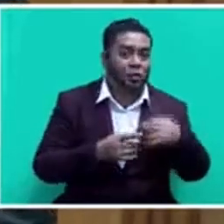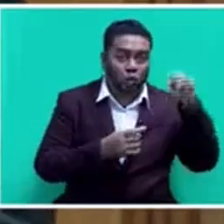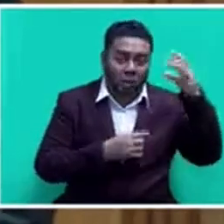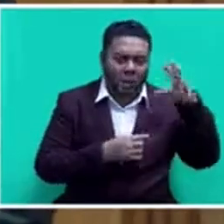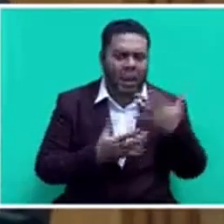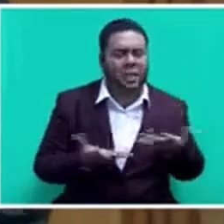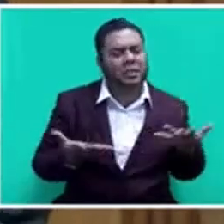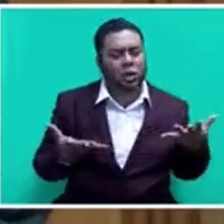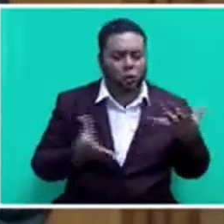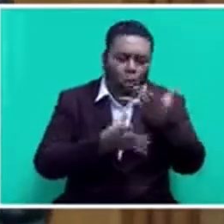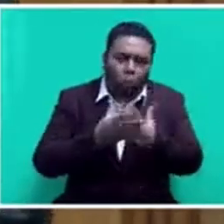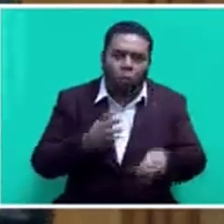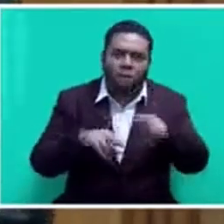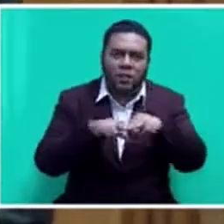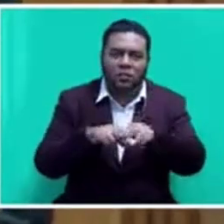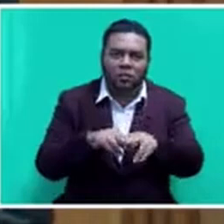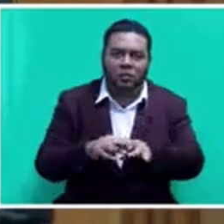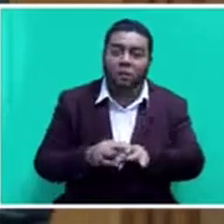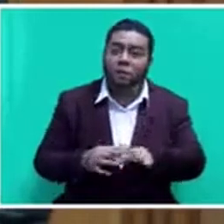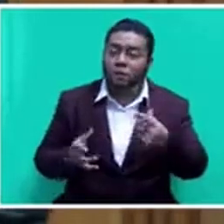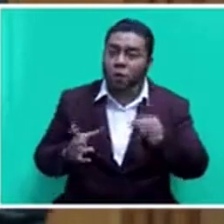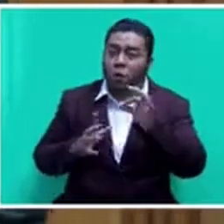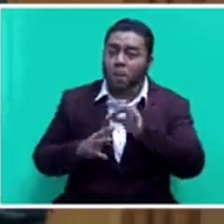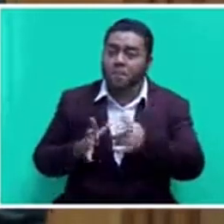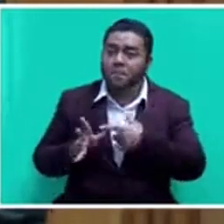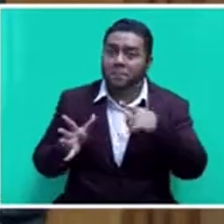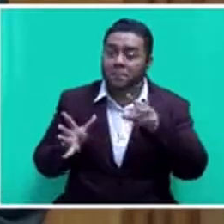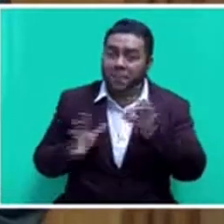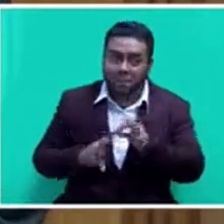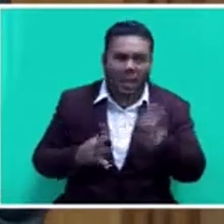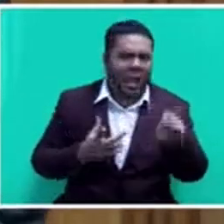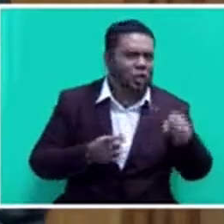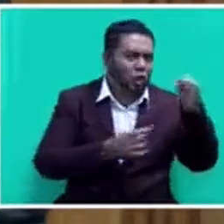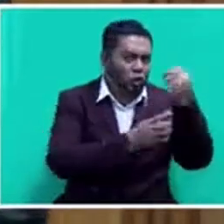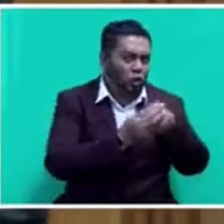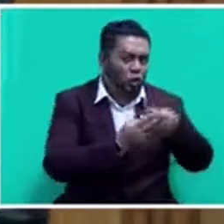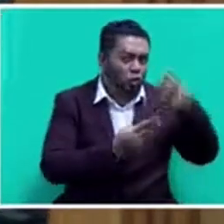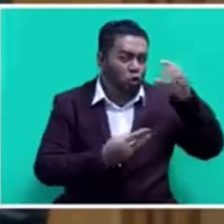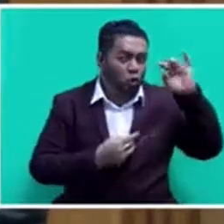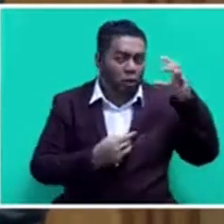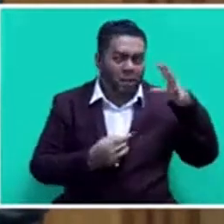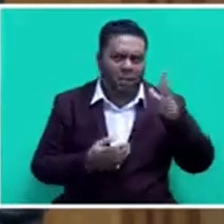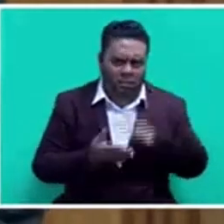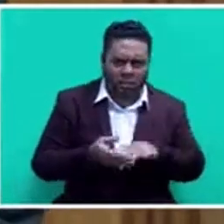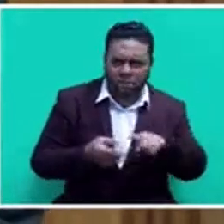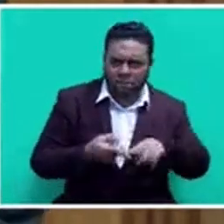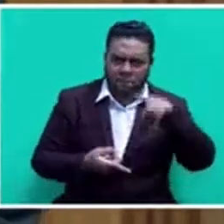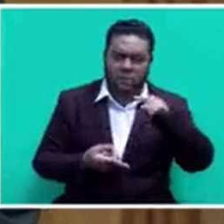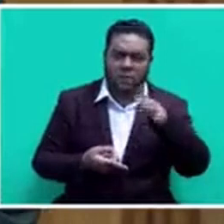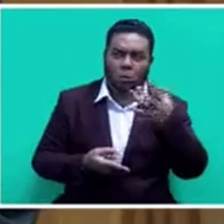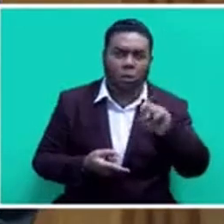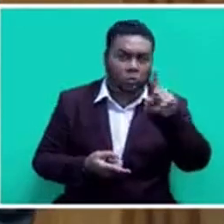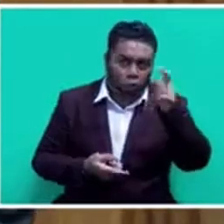Now, Honorable Speaker, for PEP and Sodelpa MPs on the other side, is the VAT increase to 15% what